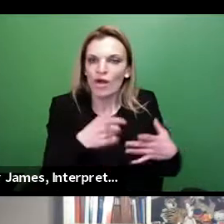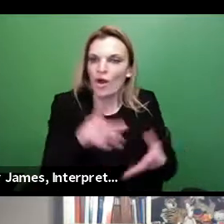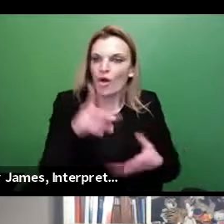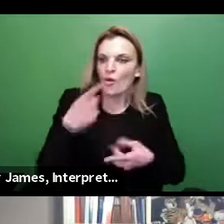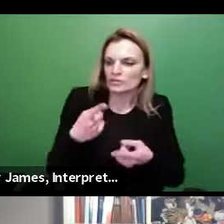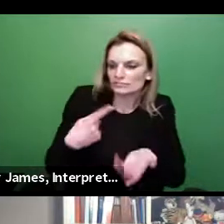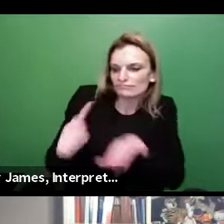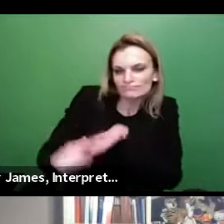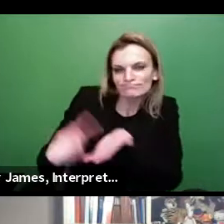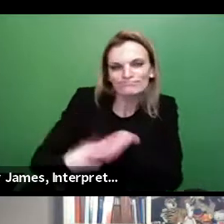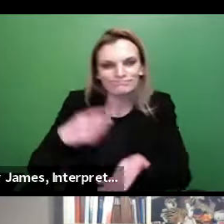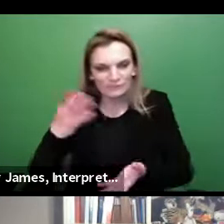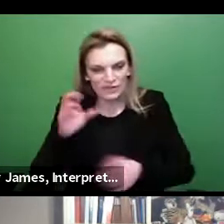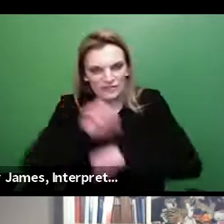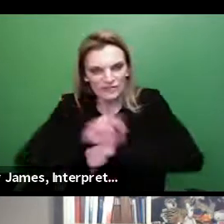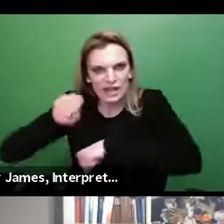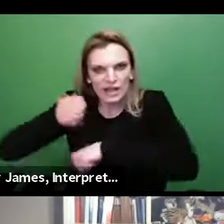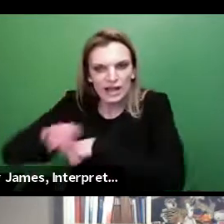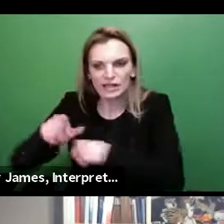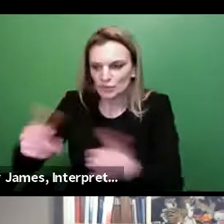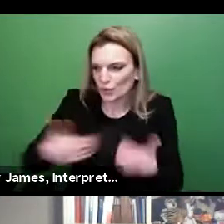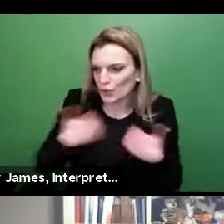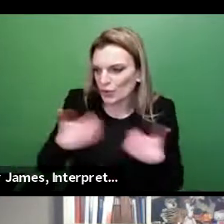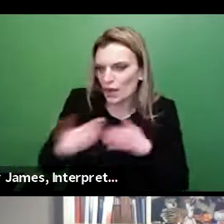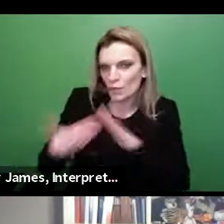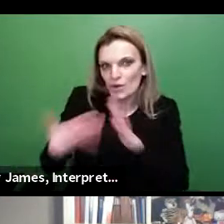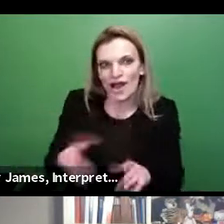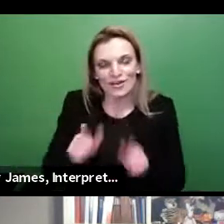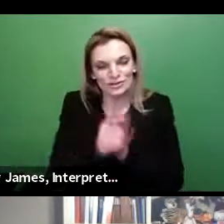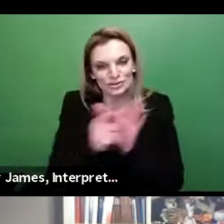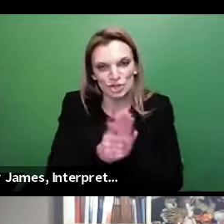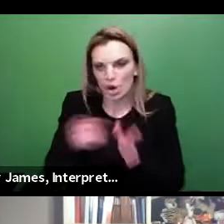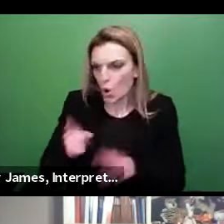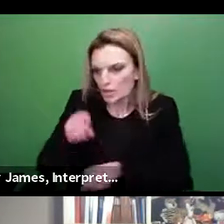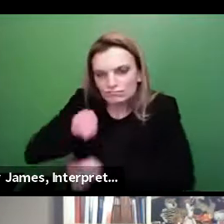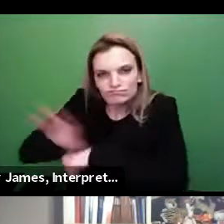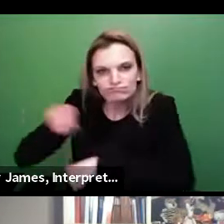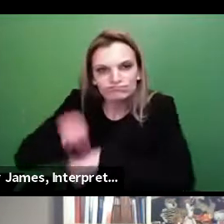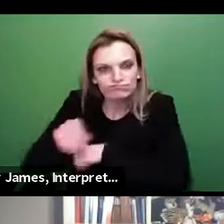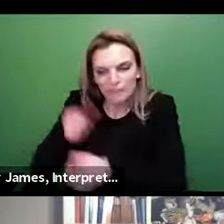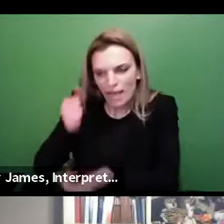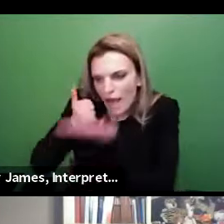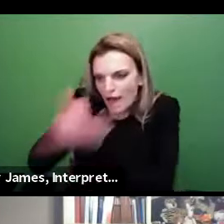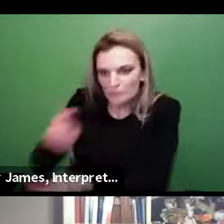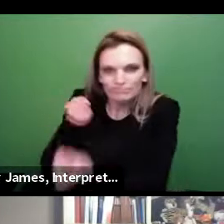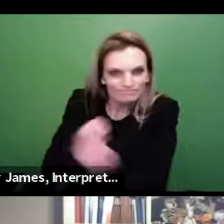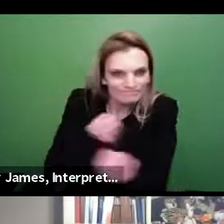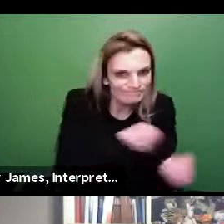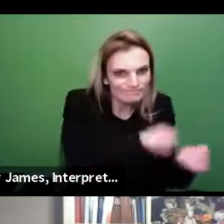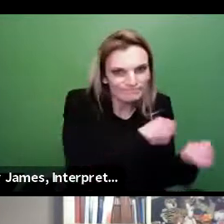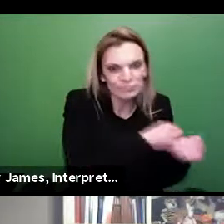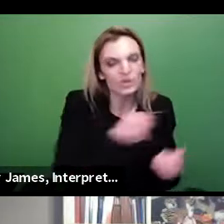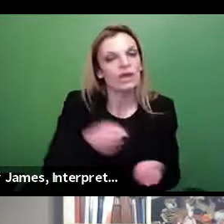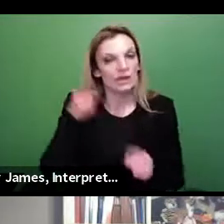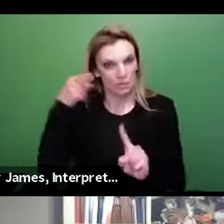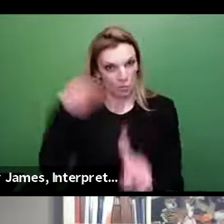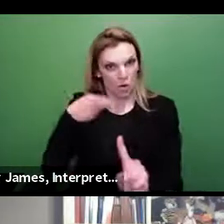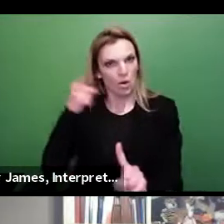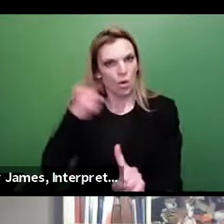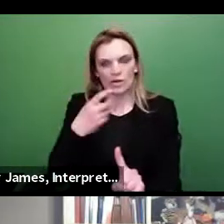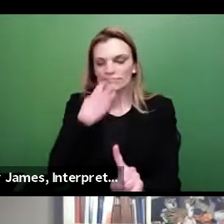both young prosecutors and defense attorneys who appear before him, Judge Roberson was committed to making the legal profession more diverse.